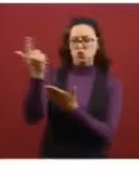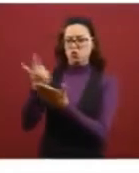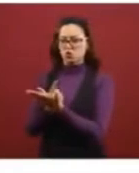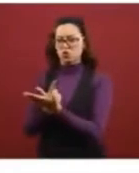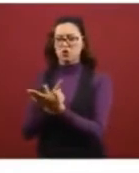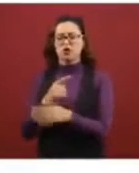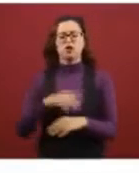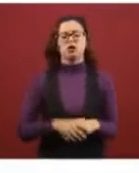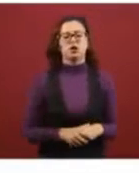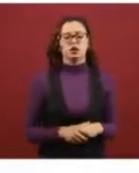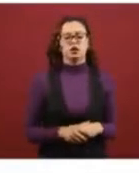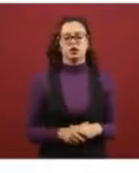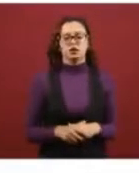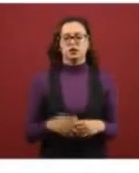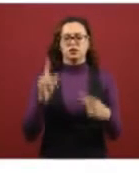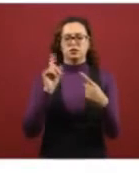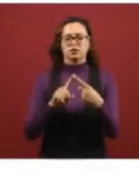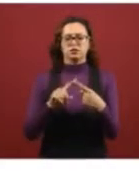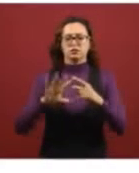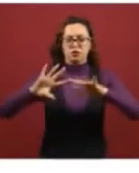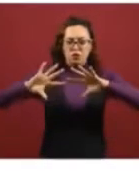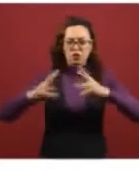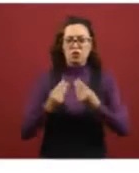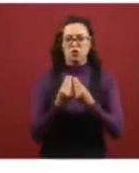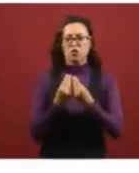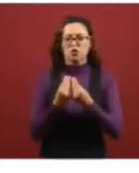we have pilot programs,